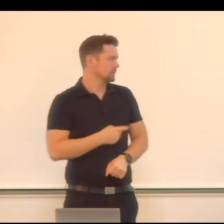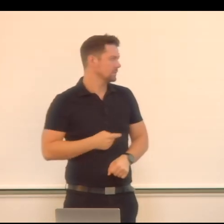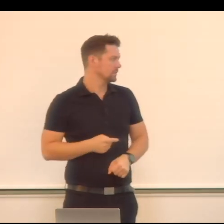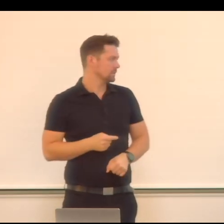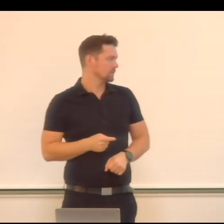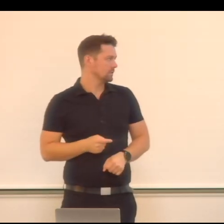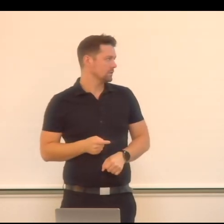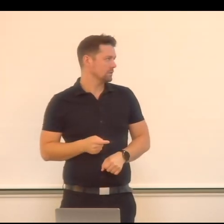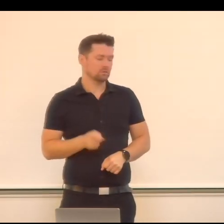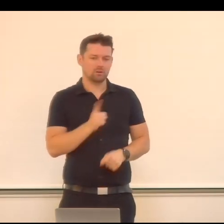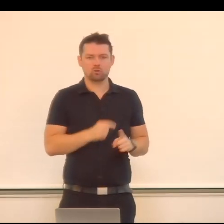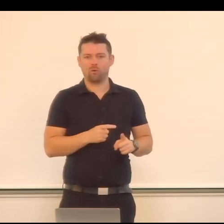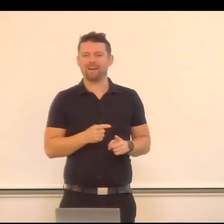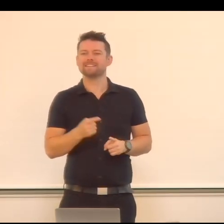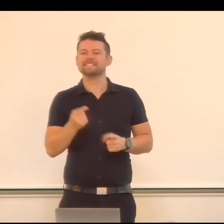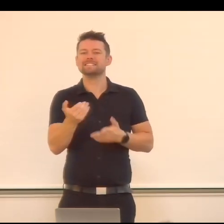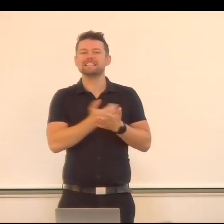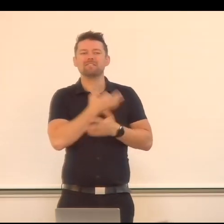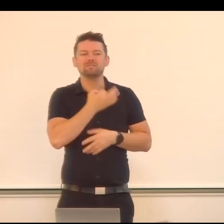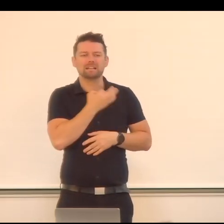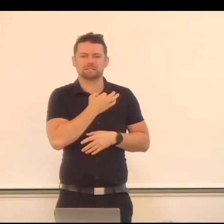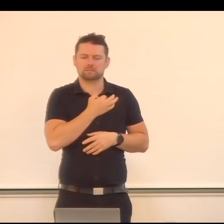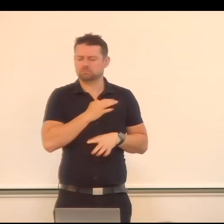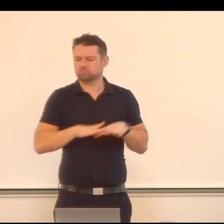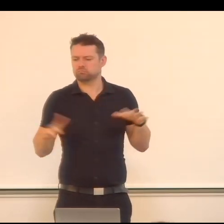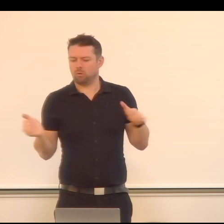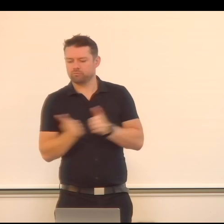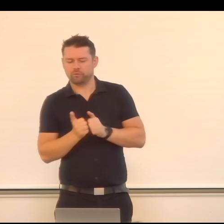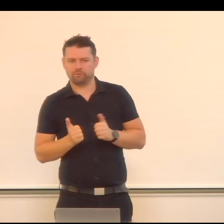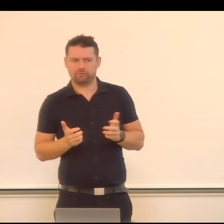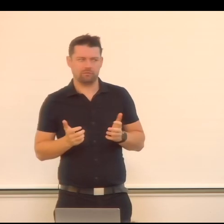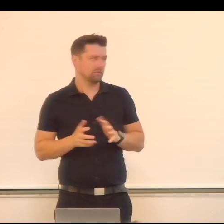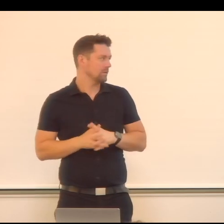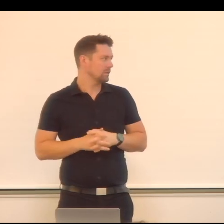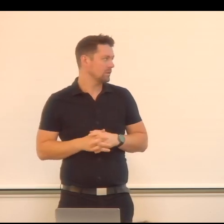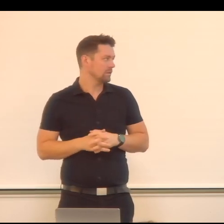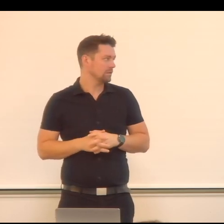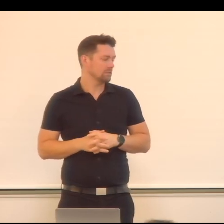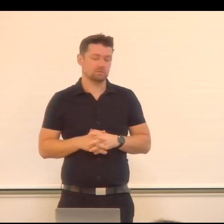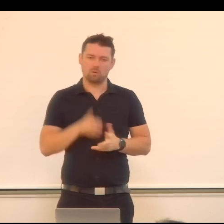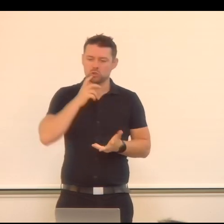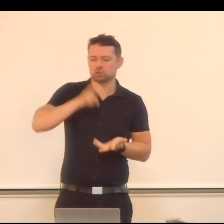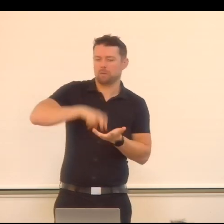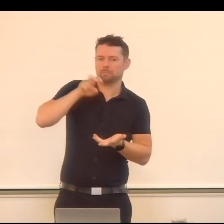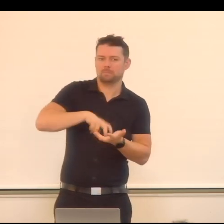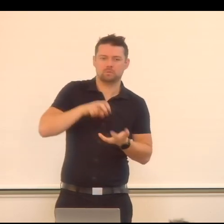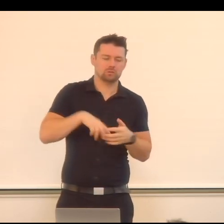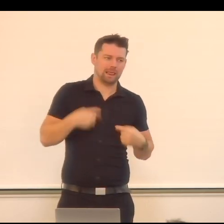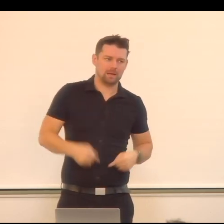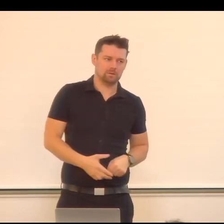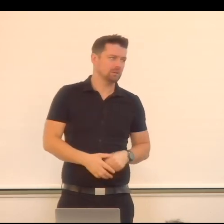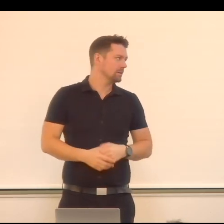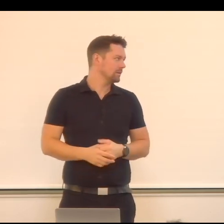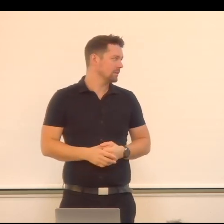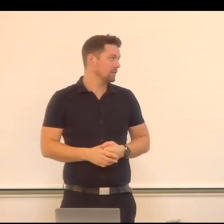You're taking safety risks that we didn't approve. So don't go jumping up and down inside the habitat.